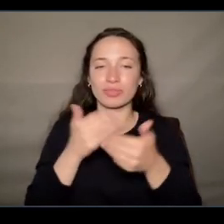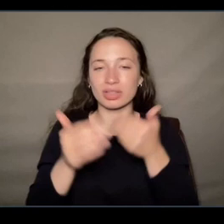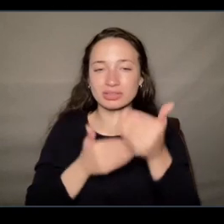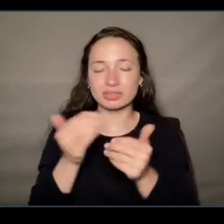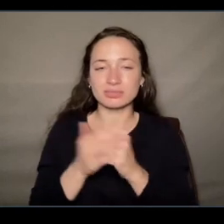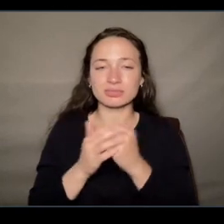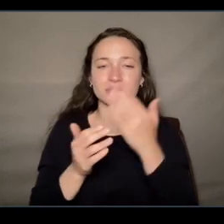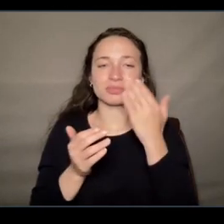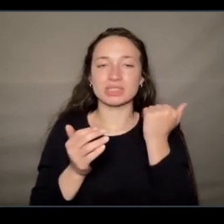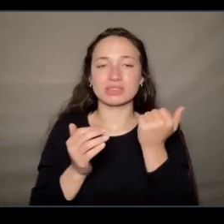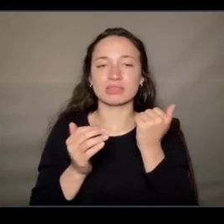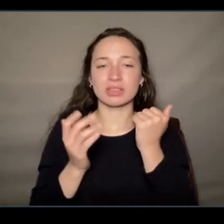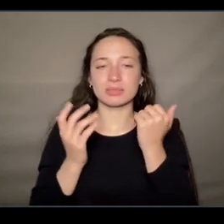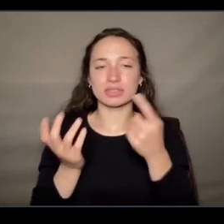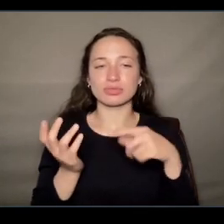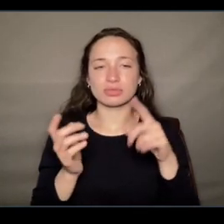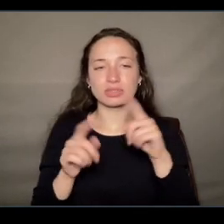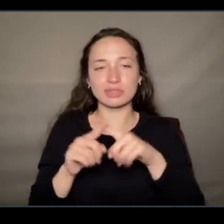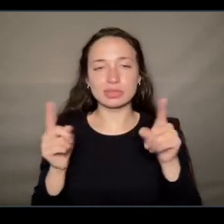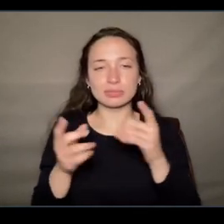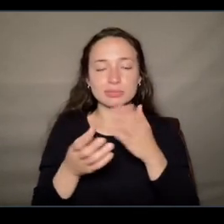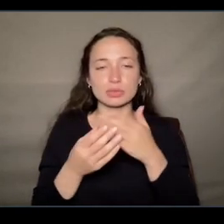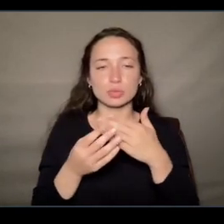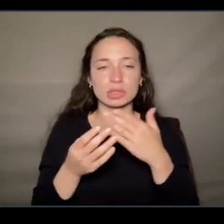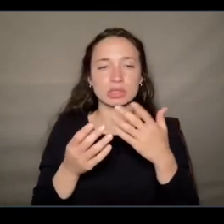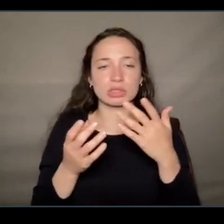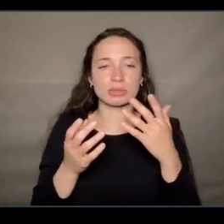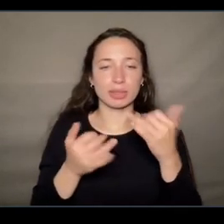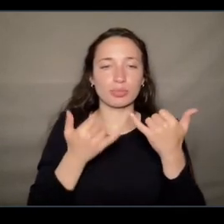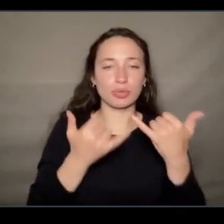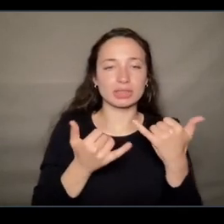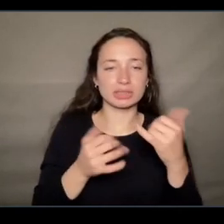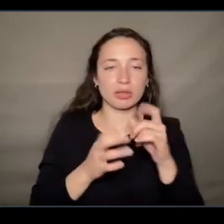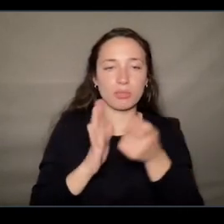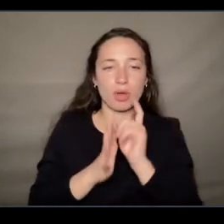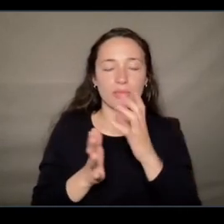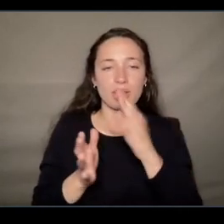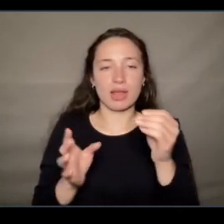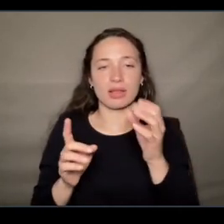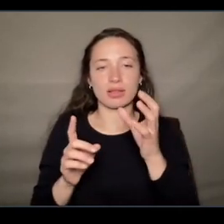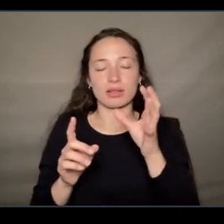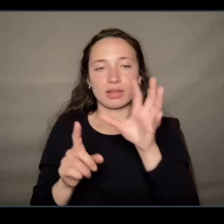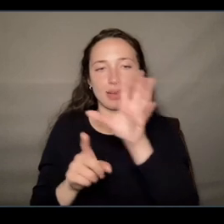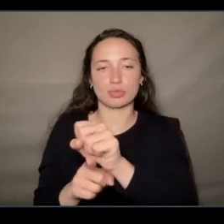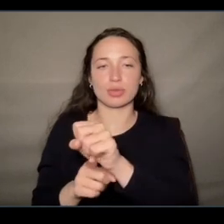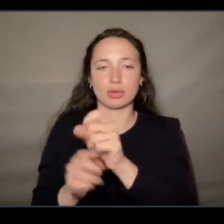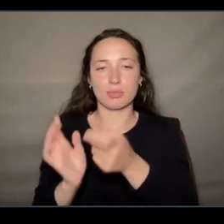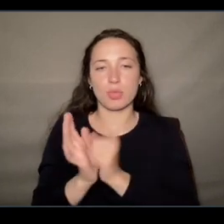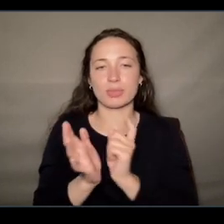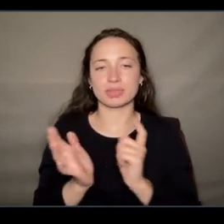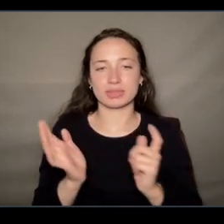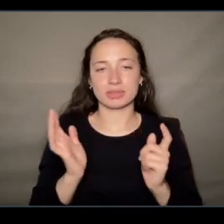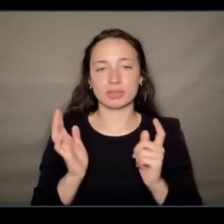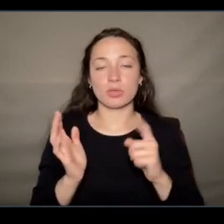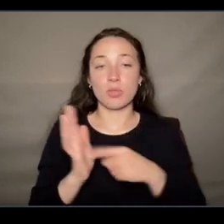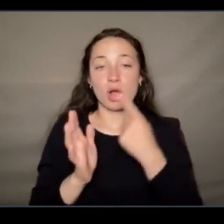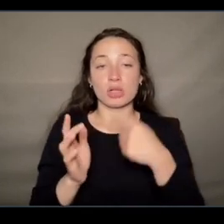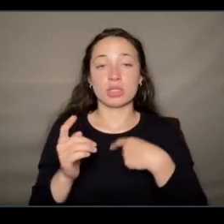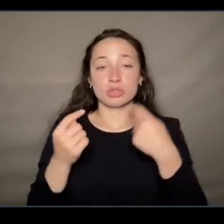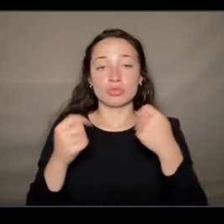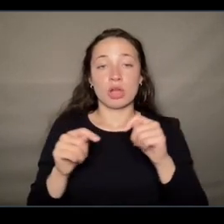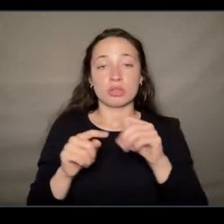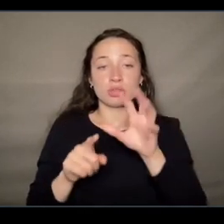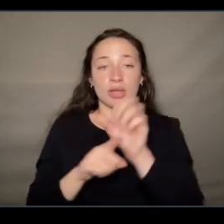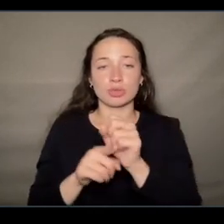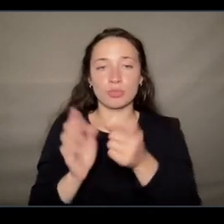because there's a difference about being present in the moment and capturing the moment. Once I move